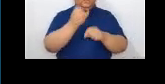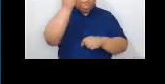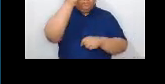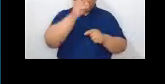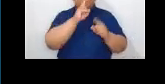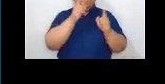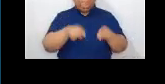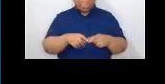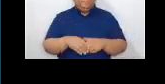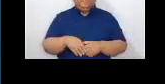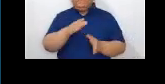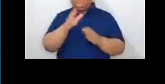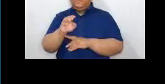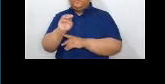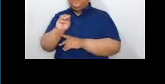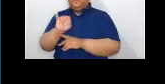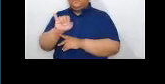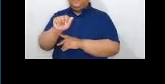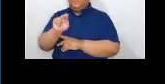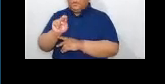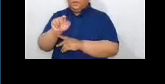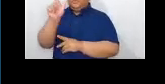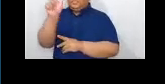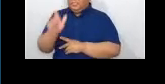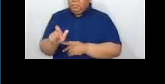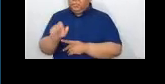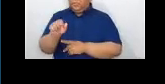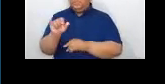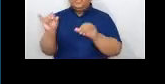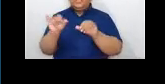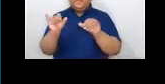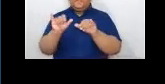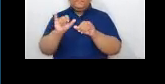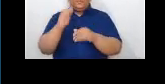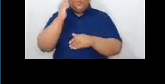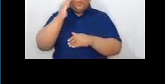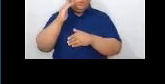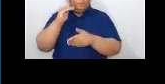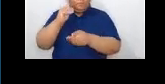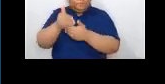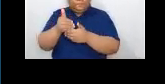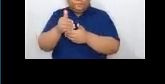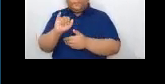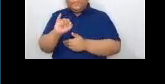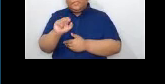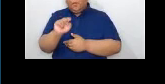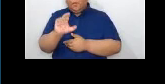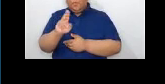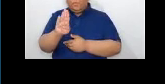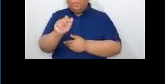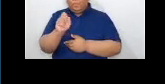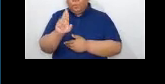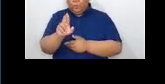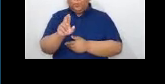Milan, for example, this one works similar to an incubator. They look at startups, they look at businesses,